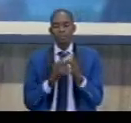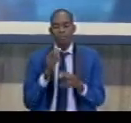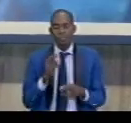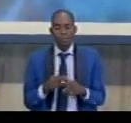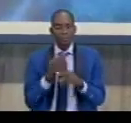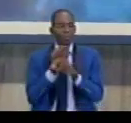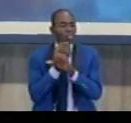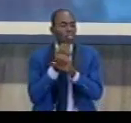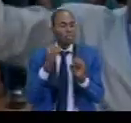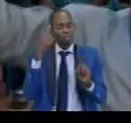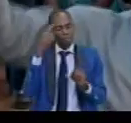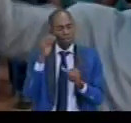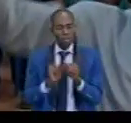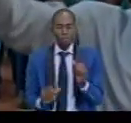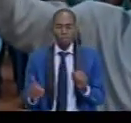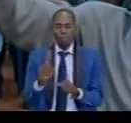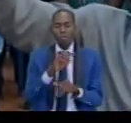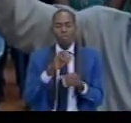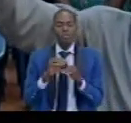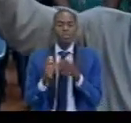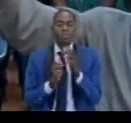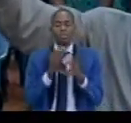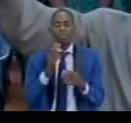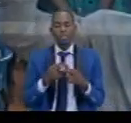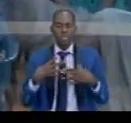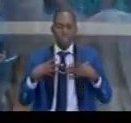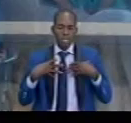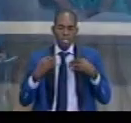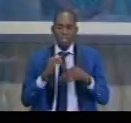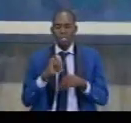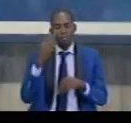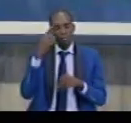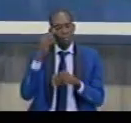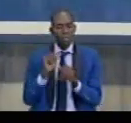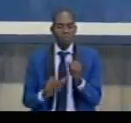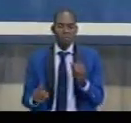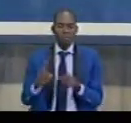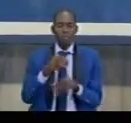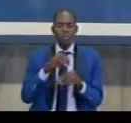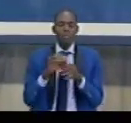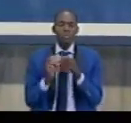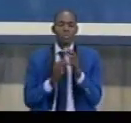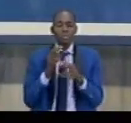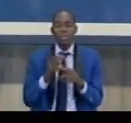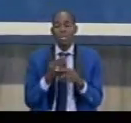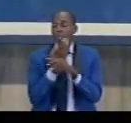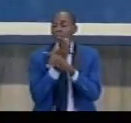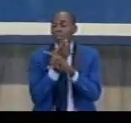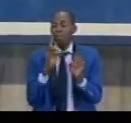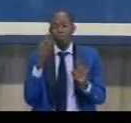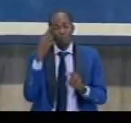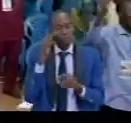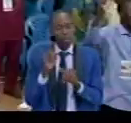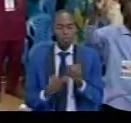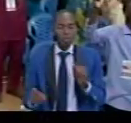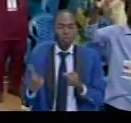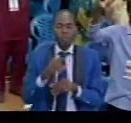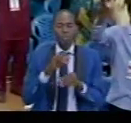Salvation for everyone. Healing for everyone. Deliverance for